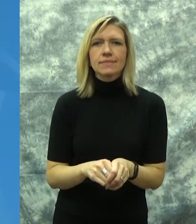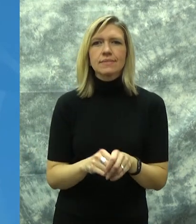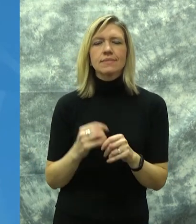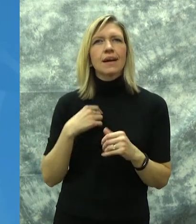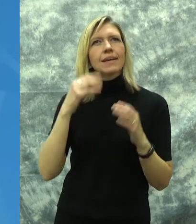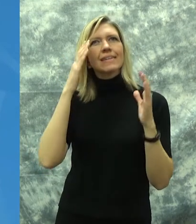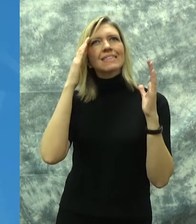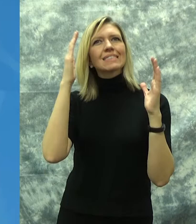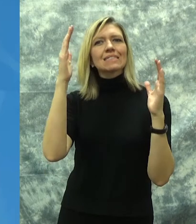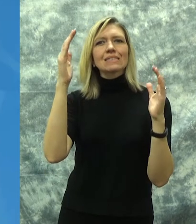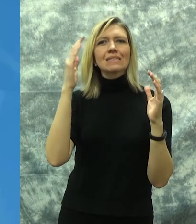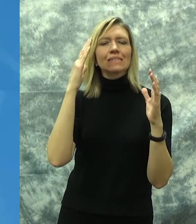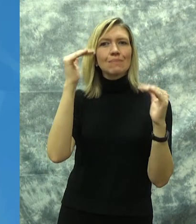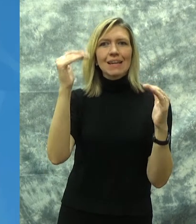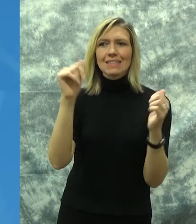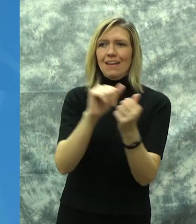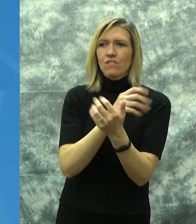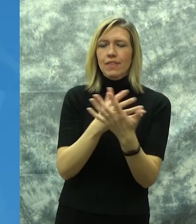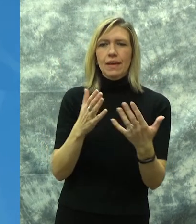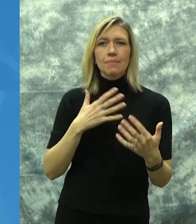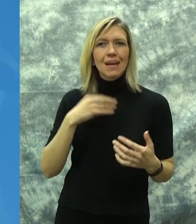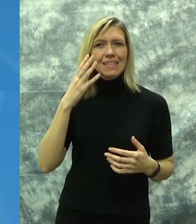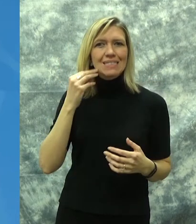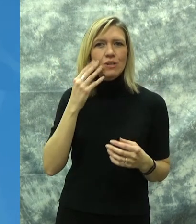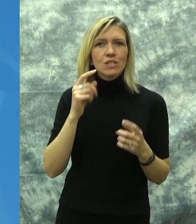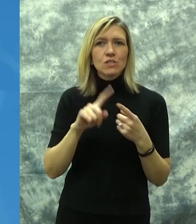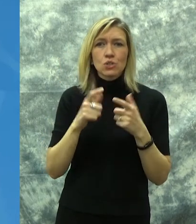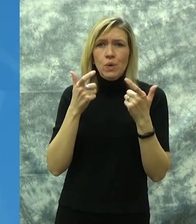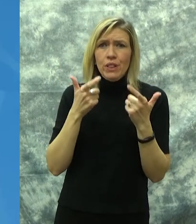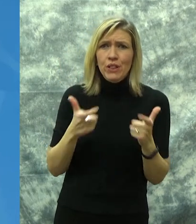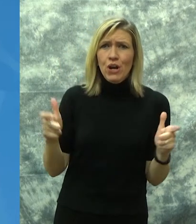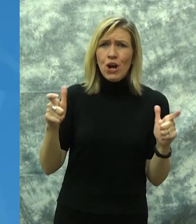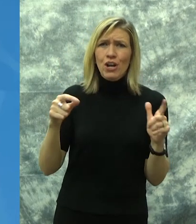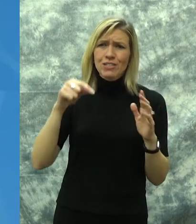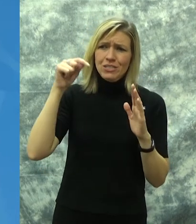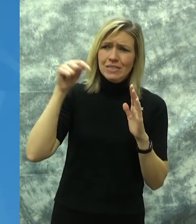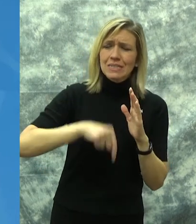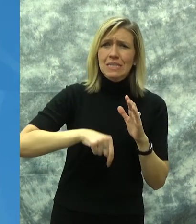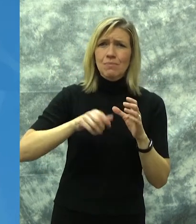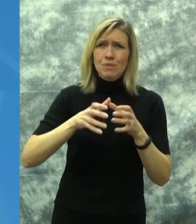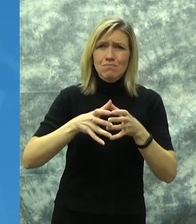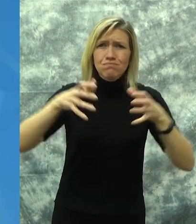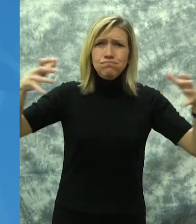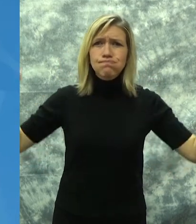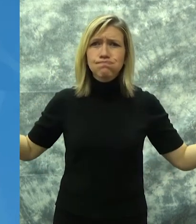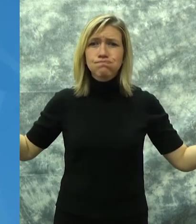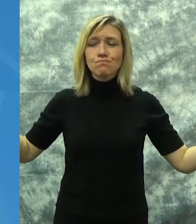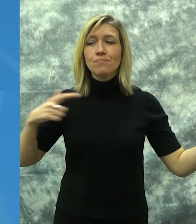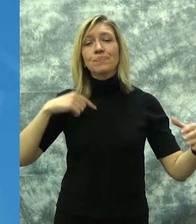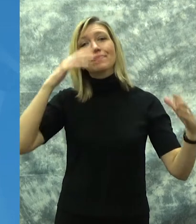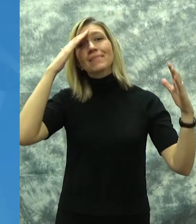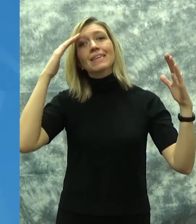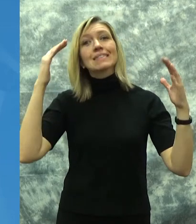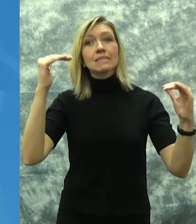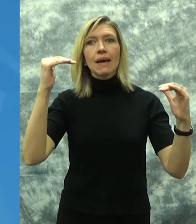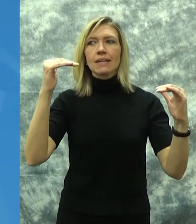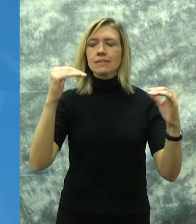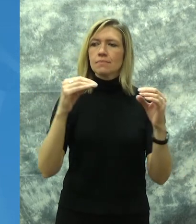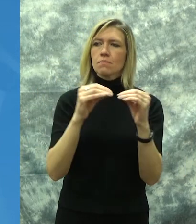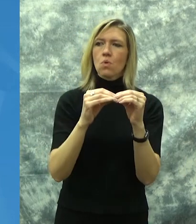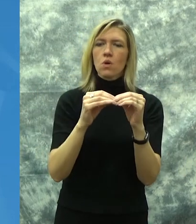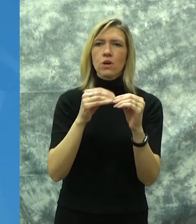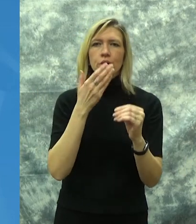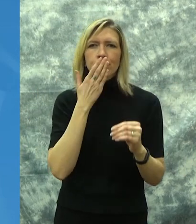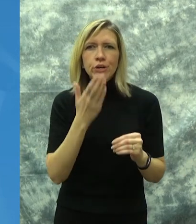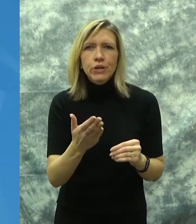to enlarge, deepen, and broaden. I expect more good, more enthusiasm, more